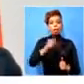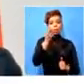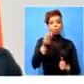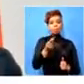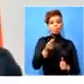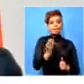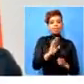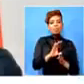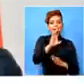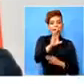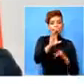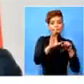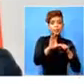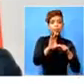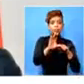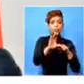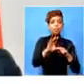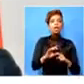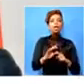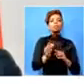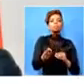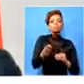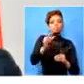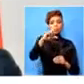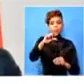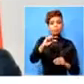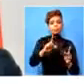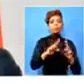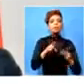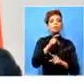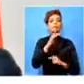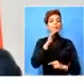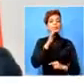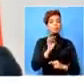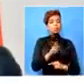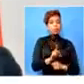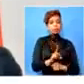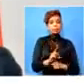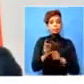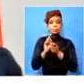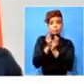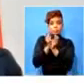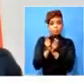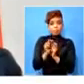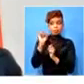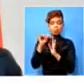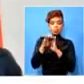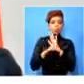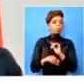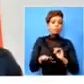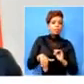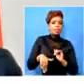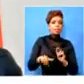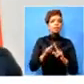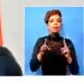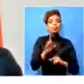It is not coming with structural adjustment programs. But what we do not like is what the National Treasury